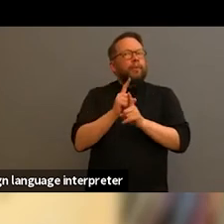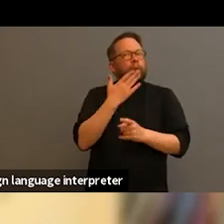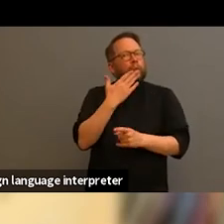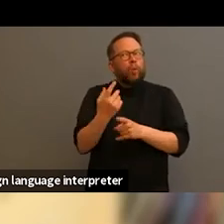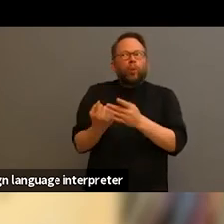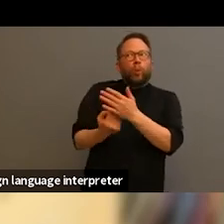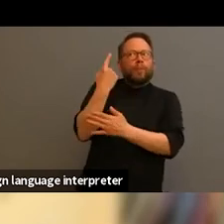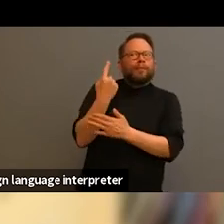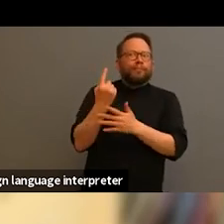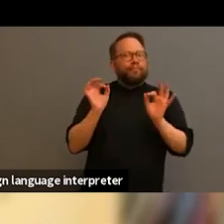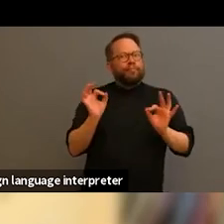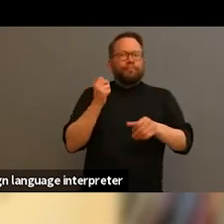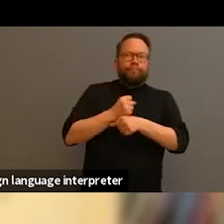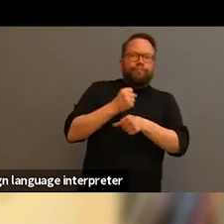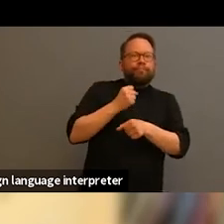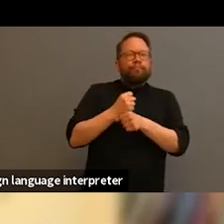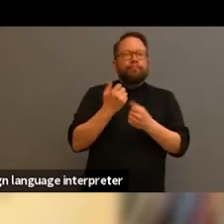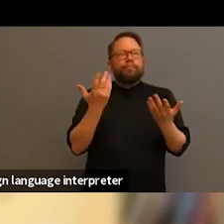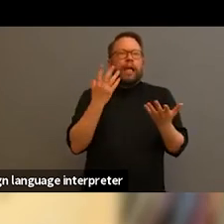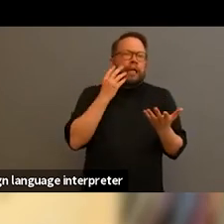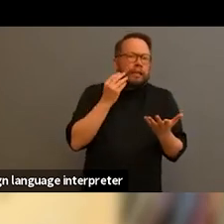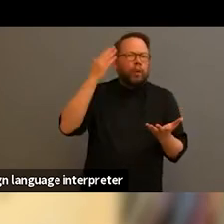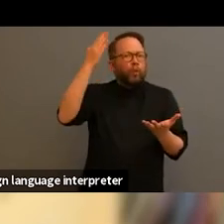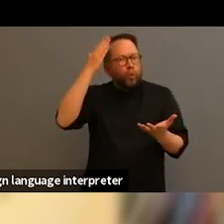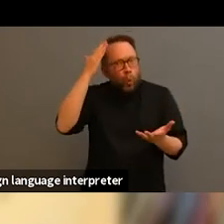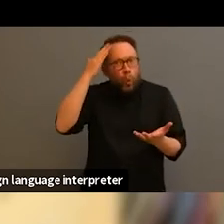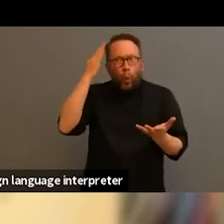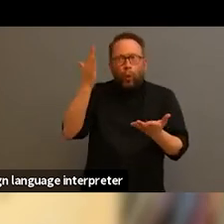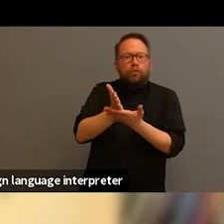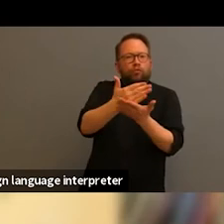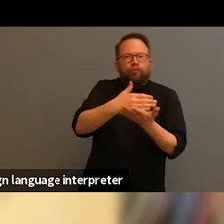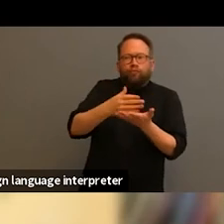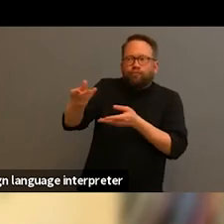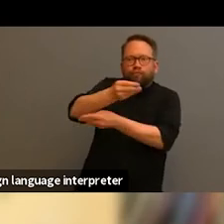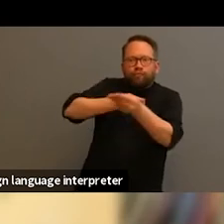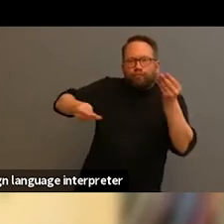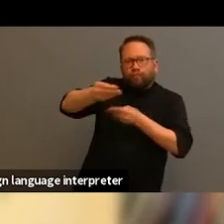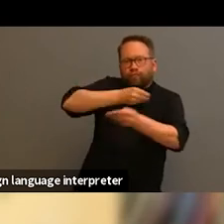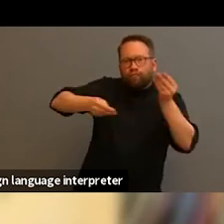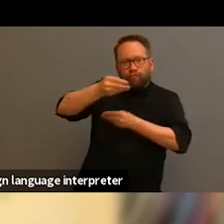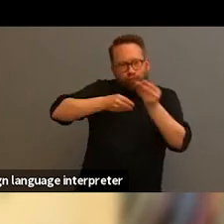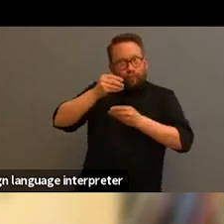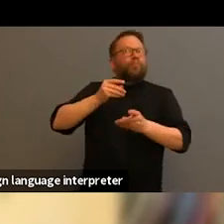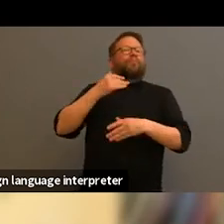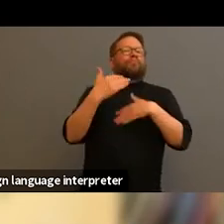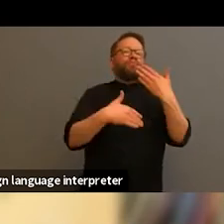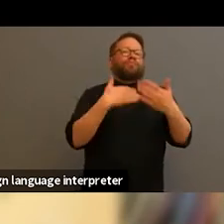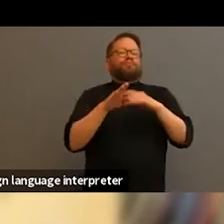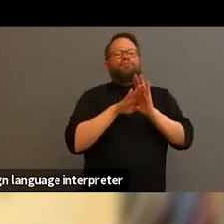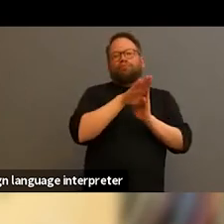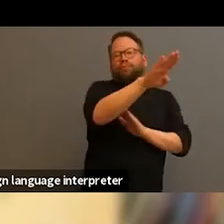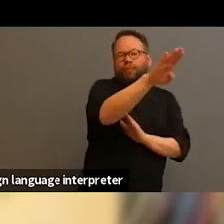share experience in national and local implementation. And in most development